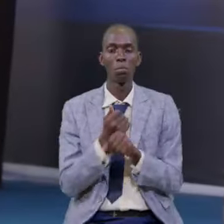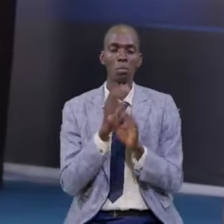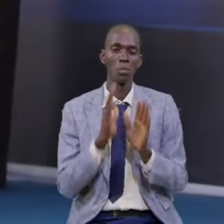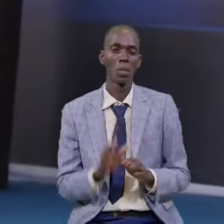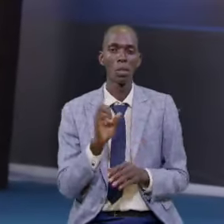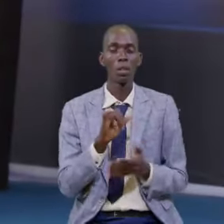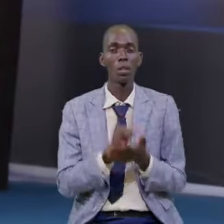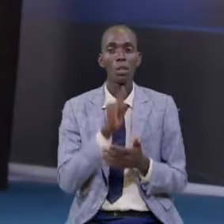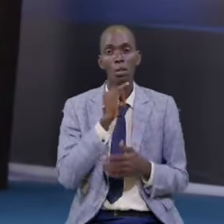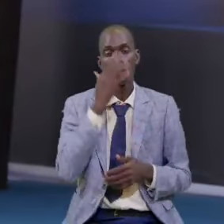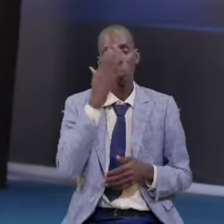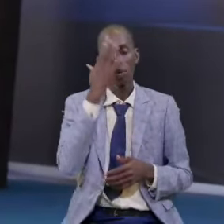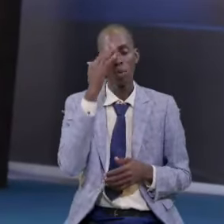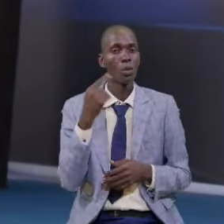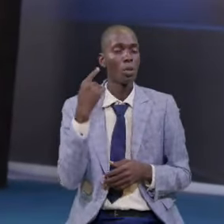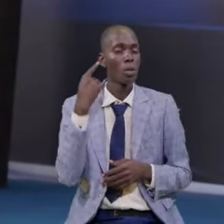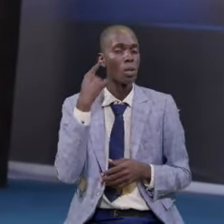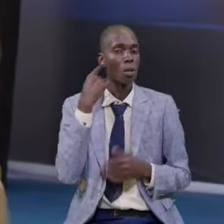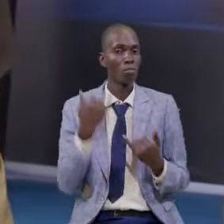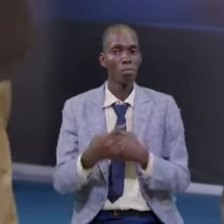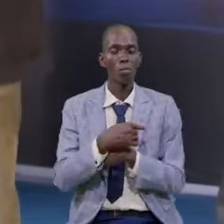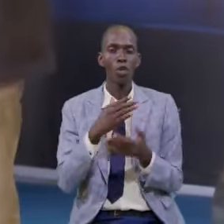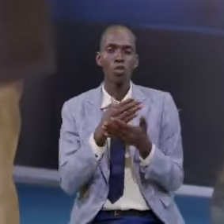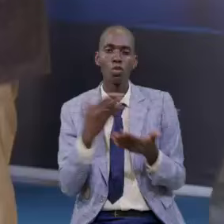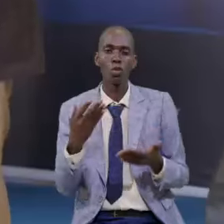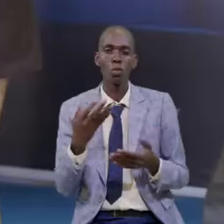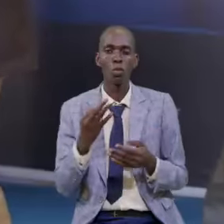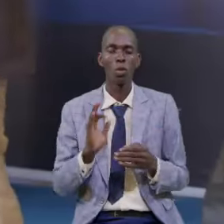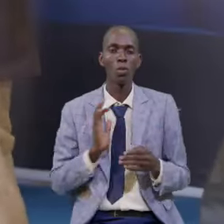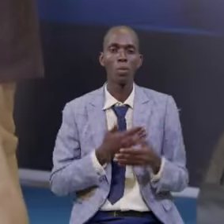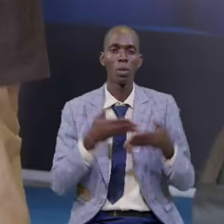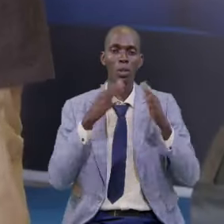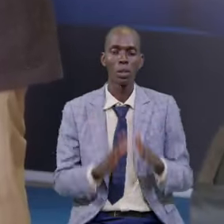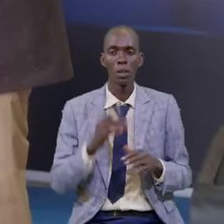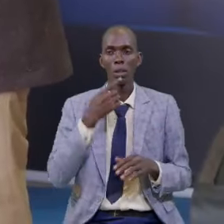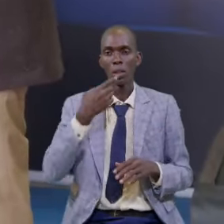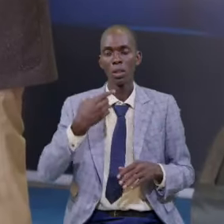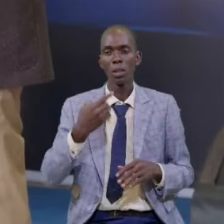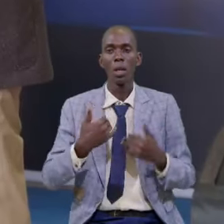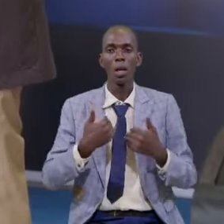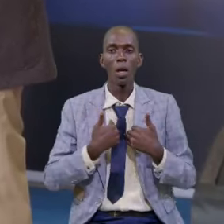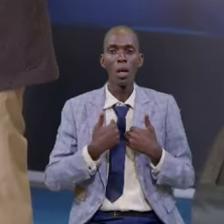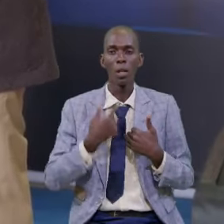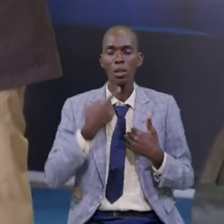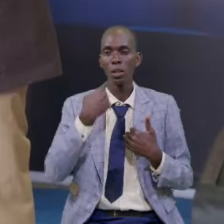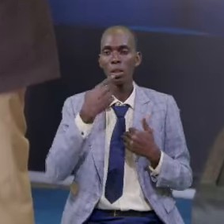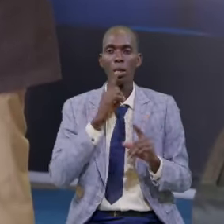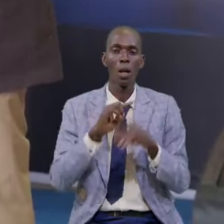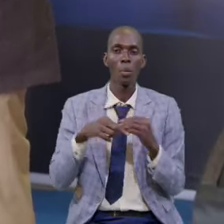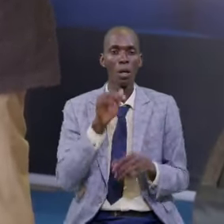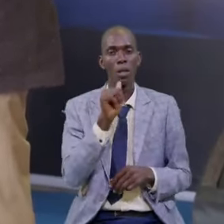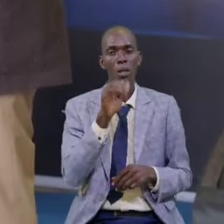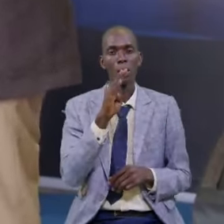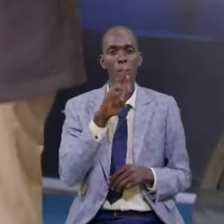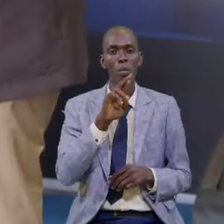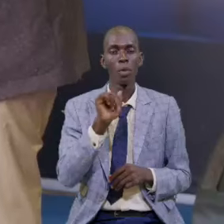today. Some of our leaders, speakers, have spoken about Abraham Lincoln. A lot we can